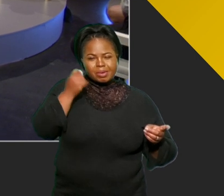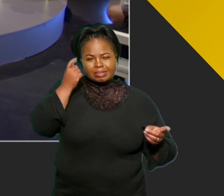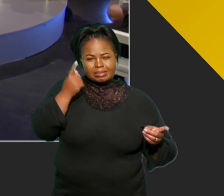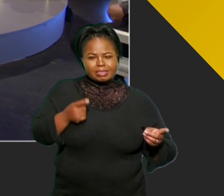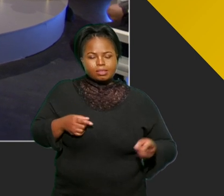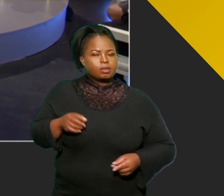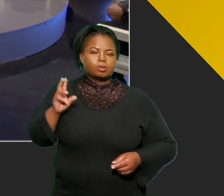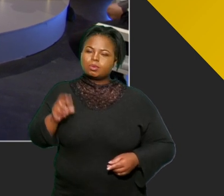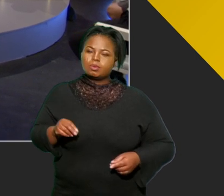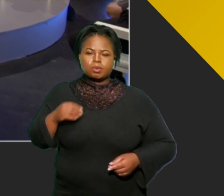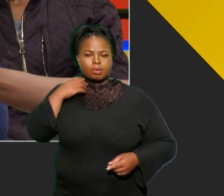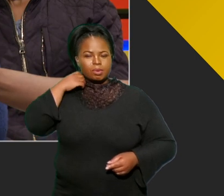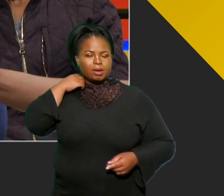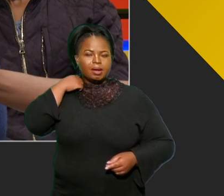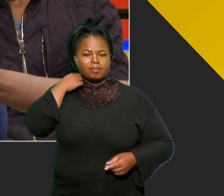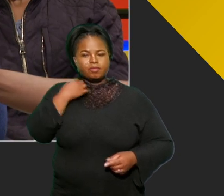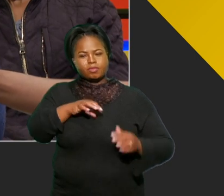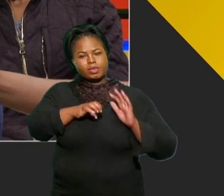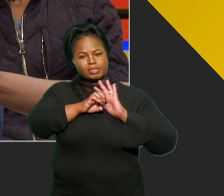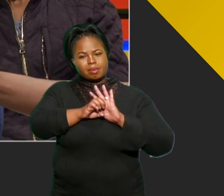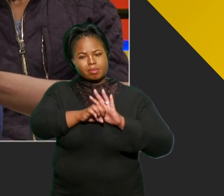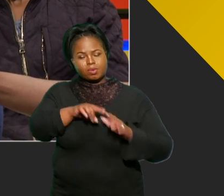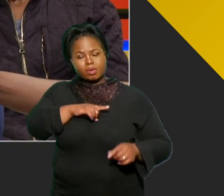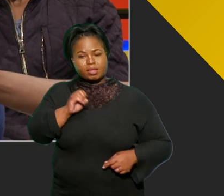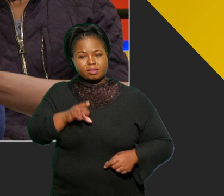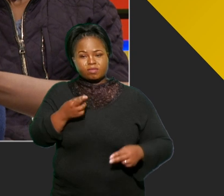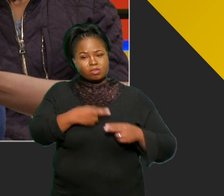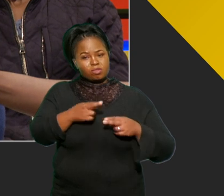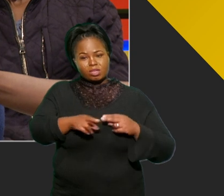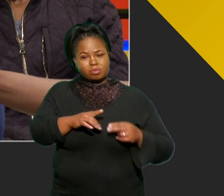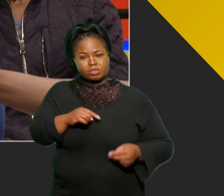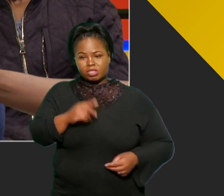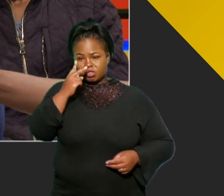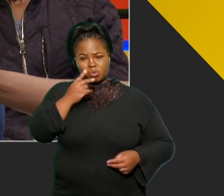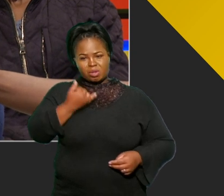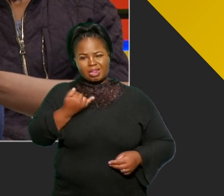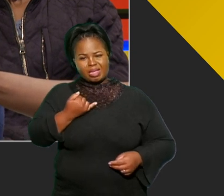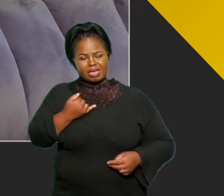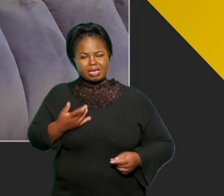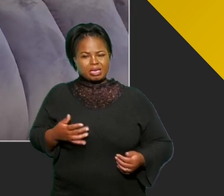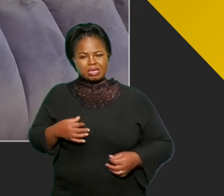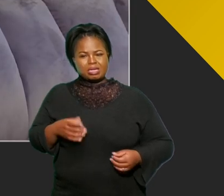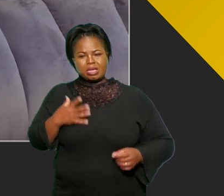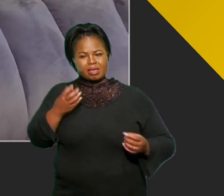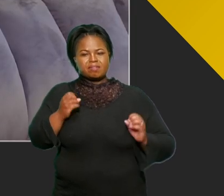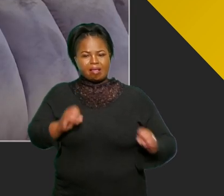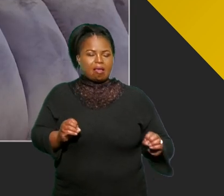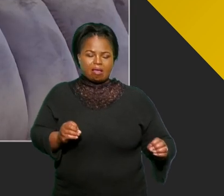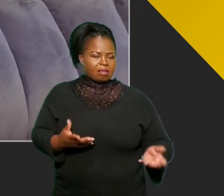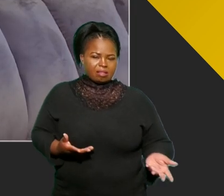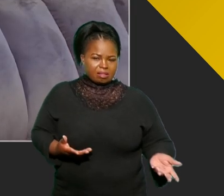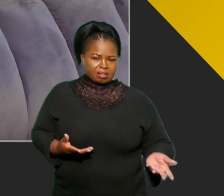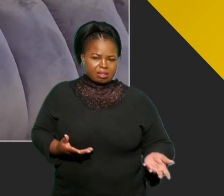that. No it's an example or bo heke rentile o ska ntse ya o ka re so stranded a ke na next wa wa